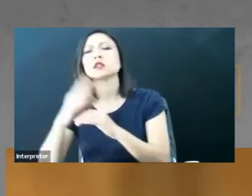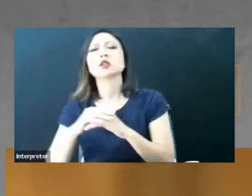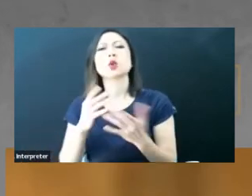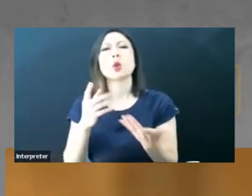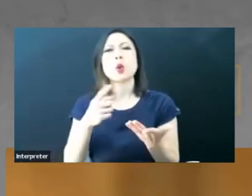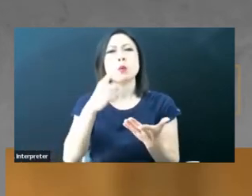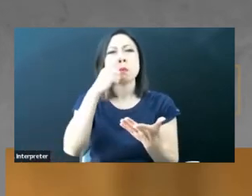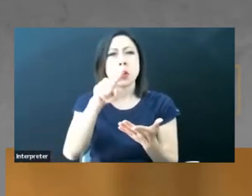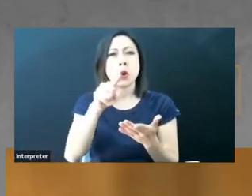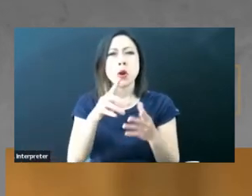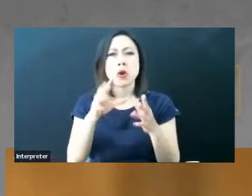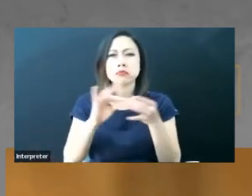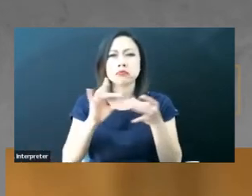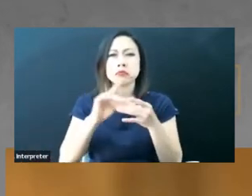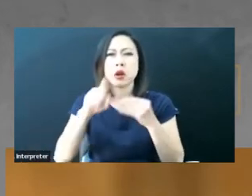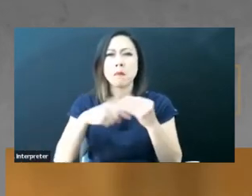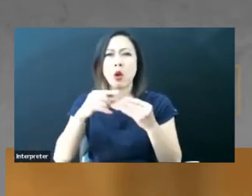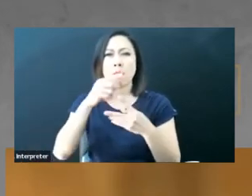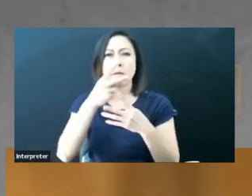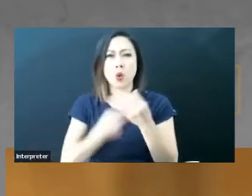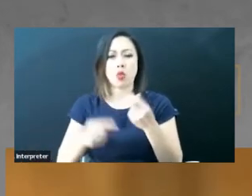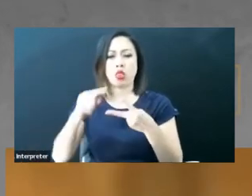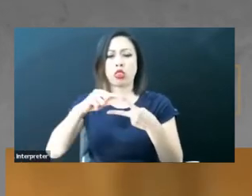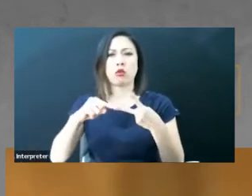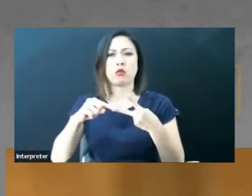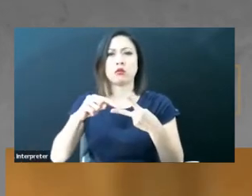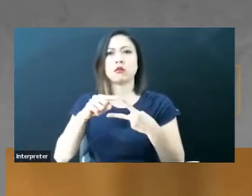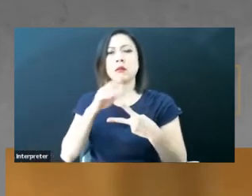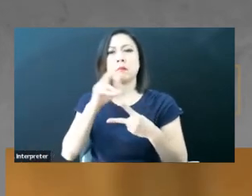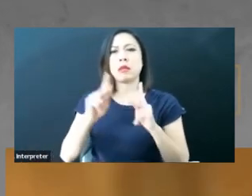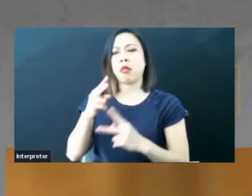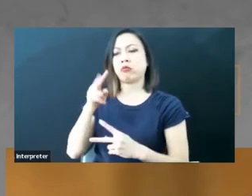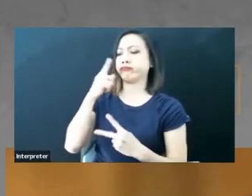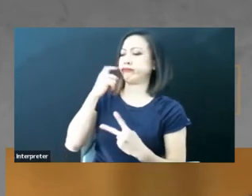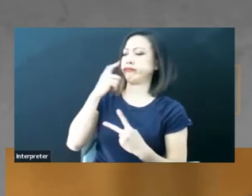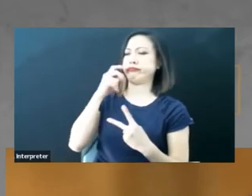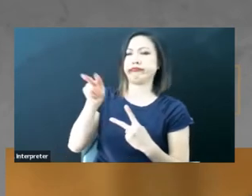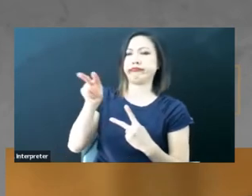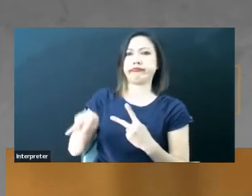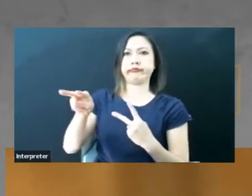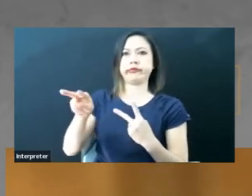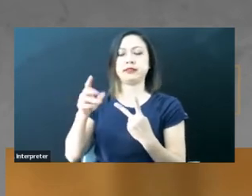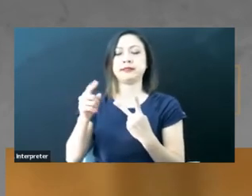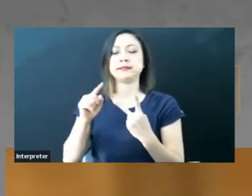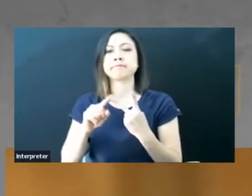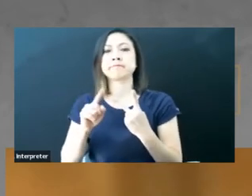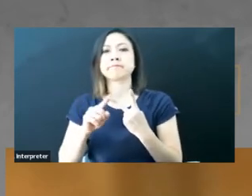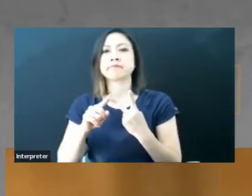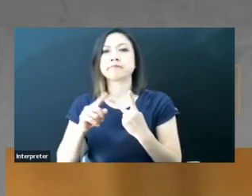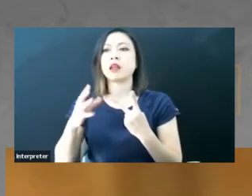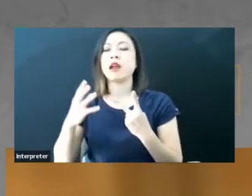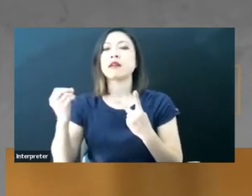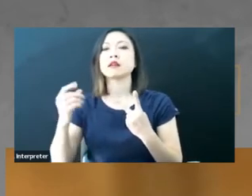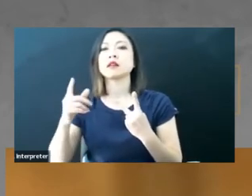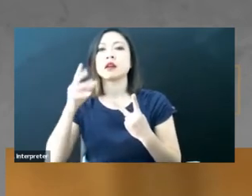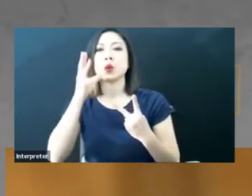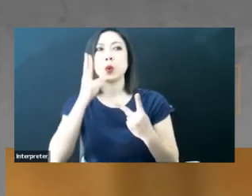the skepticism and maybe the more modest approach that women take.